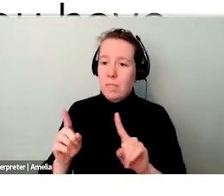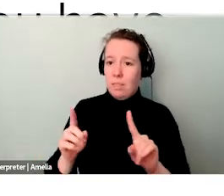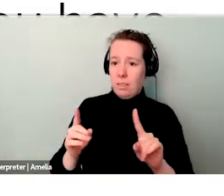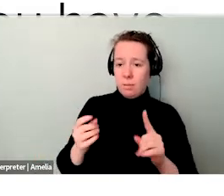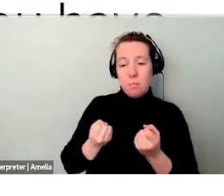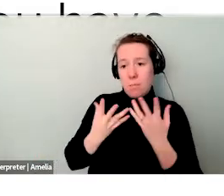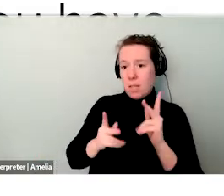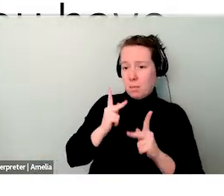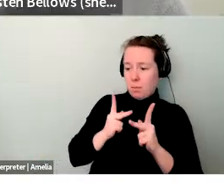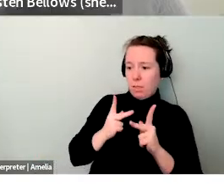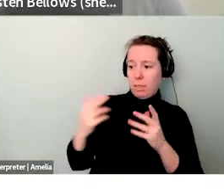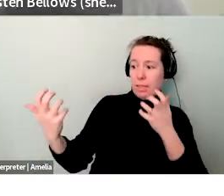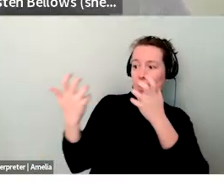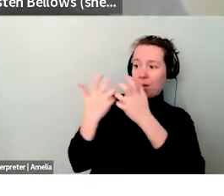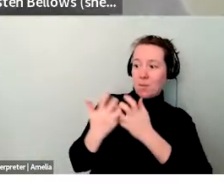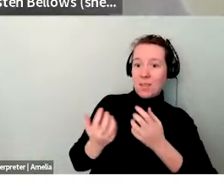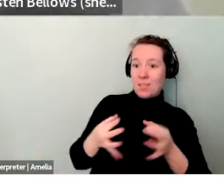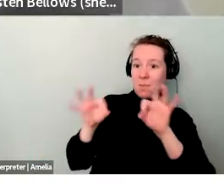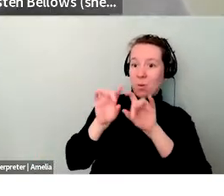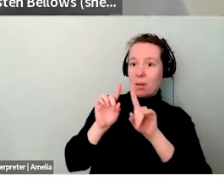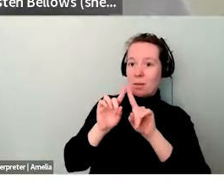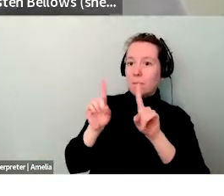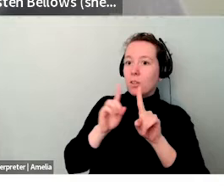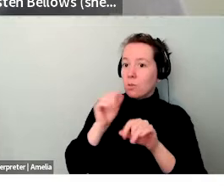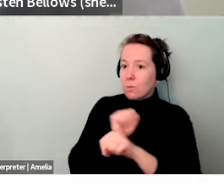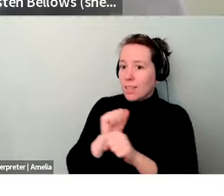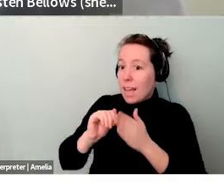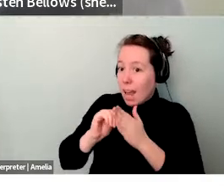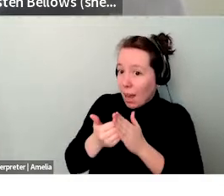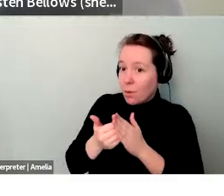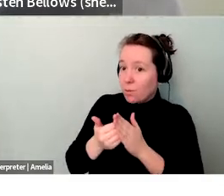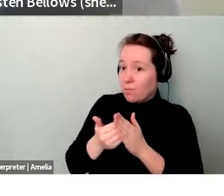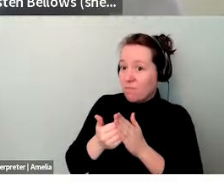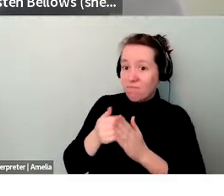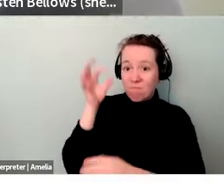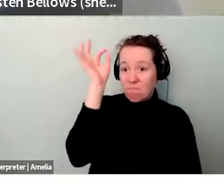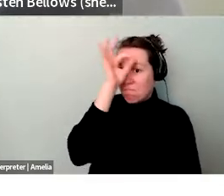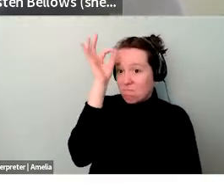provide it. So yeah, that's what I'm like struggling with right now.